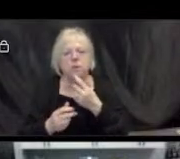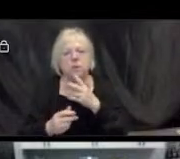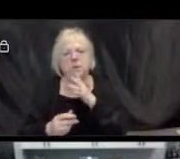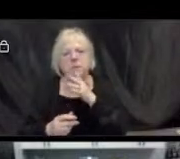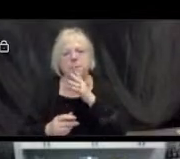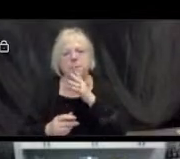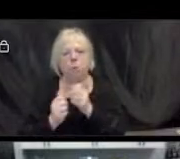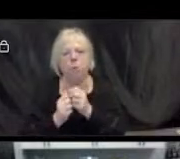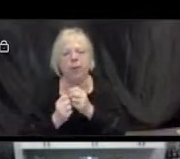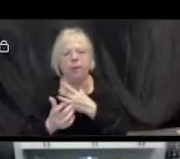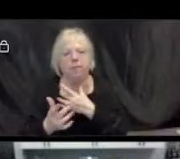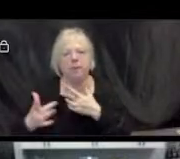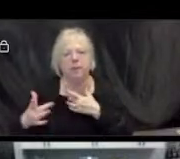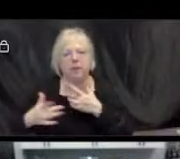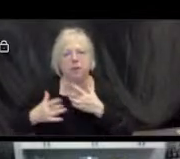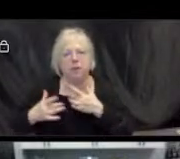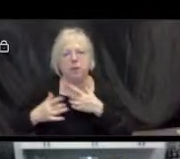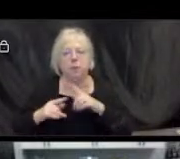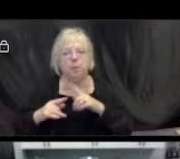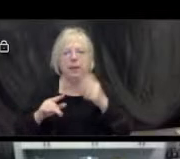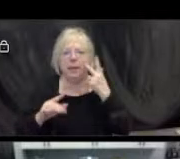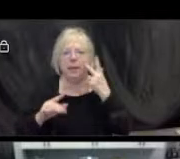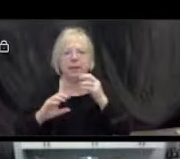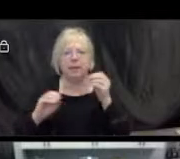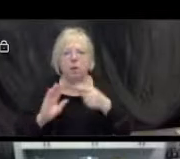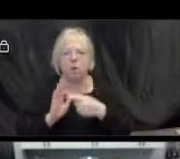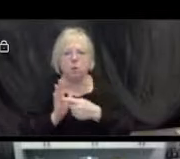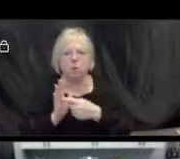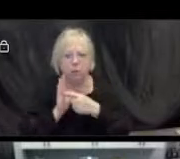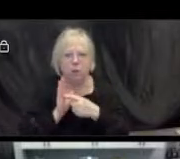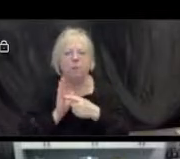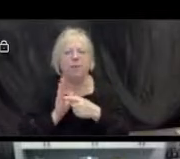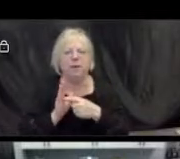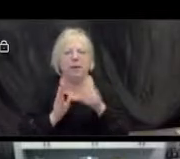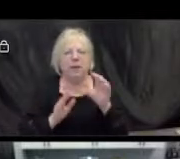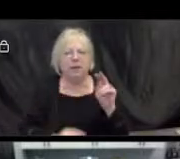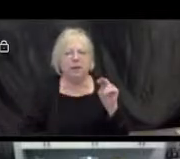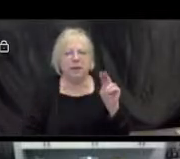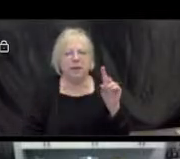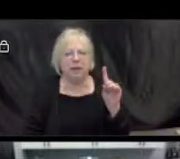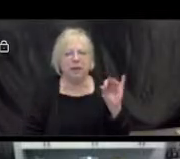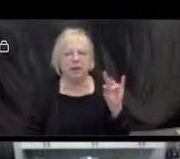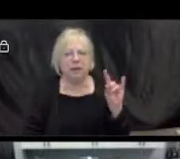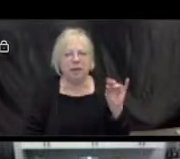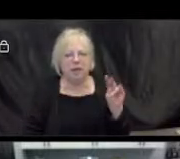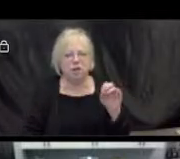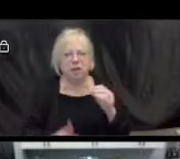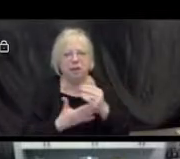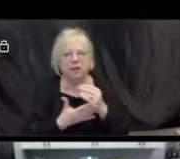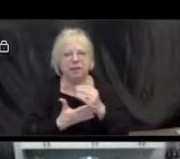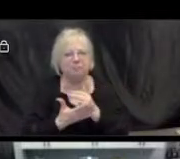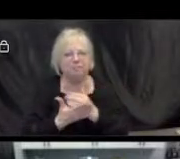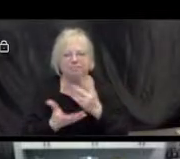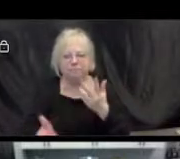see any conditions listed in here specifically. So I don't know that we have access to that at this point.